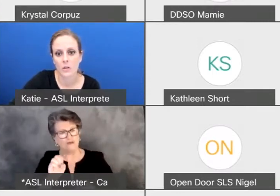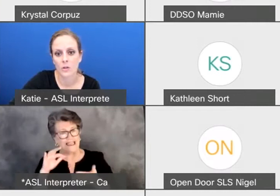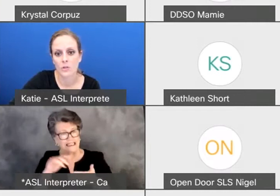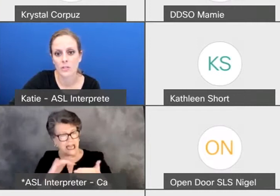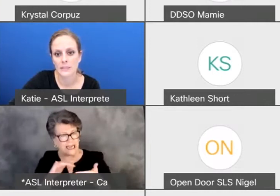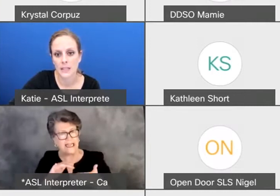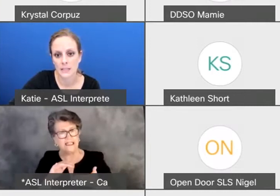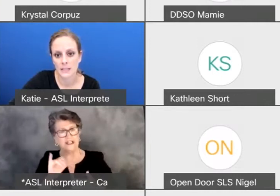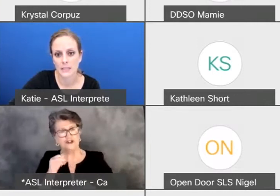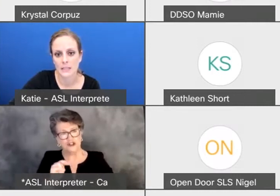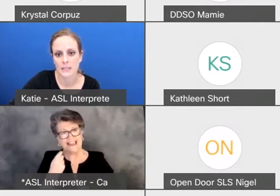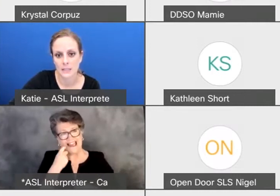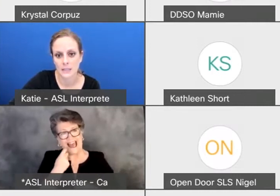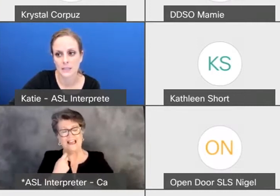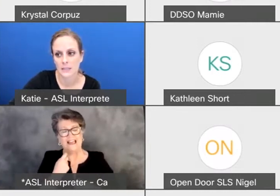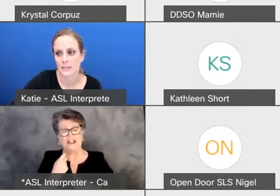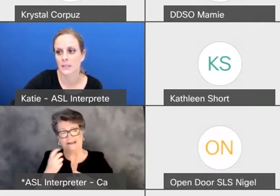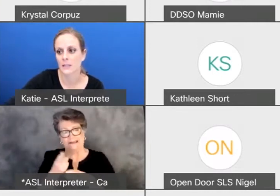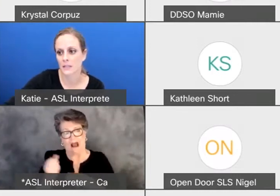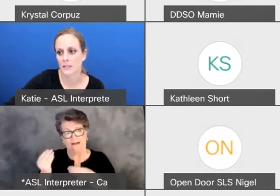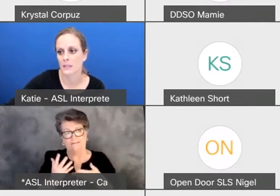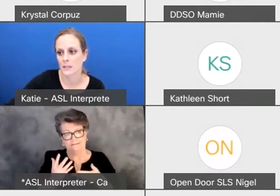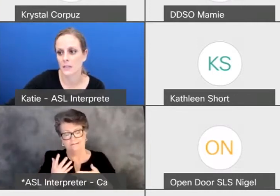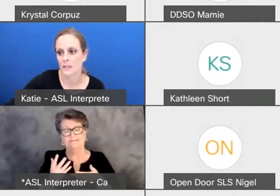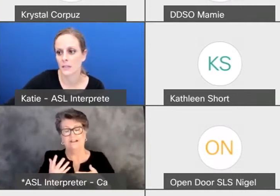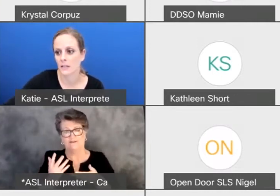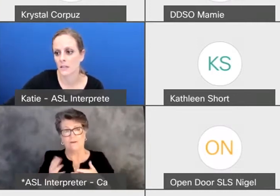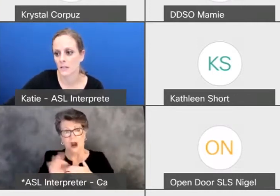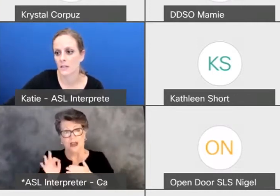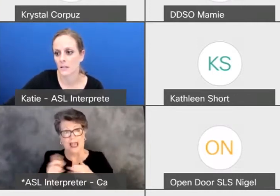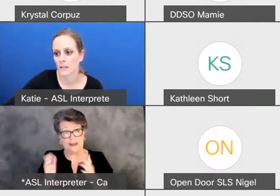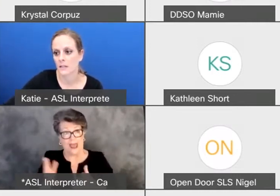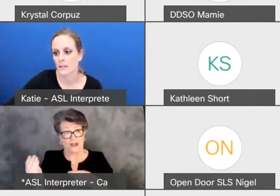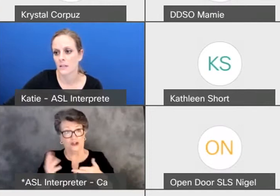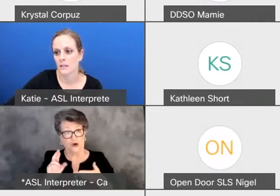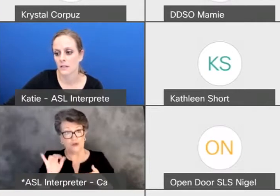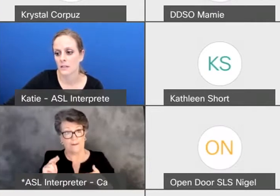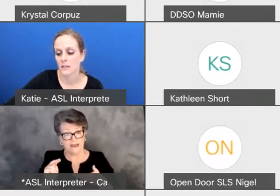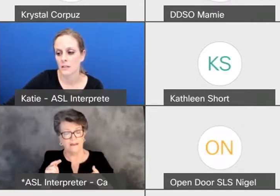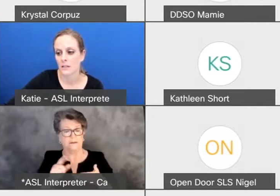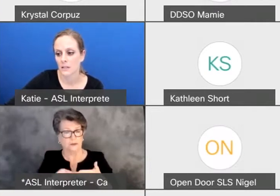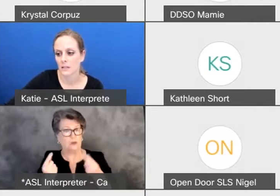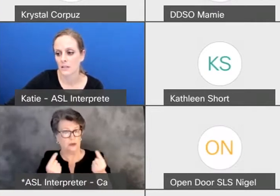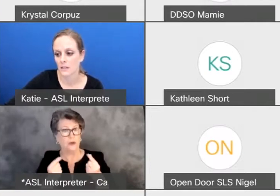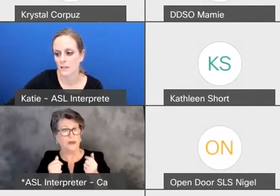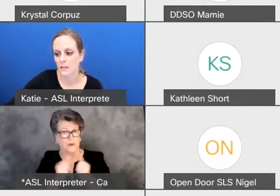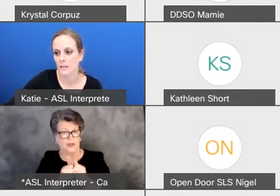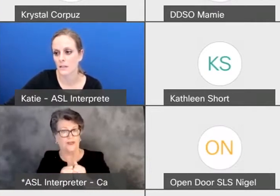and I just got updated by Robin, our accounting manager, on kind of where things are at with the